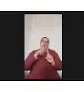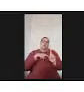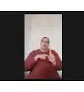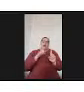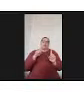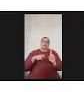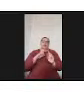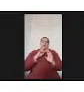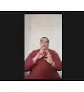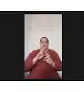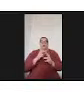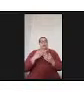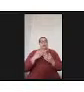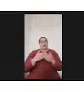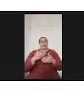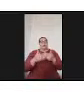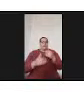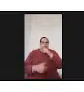You may proceed.